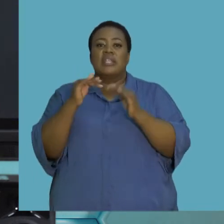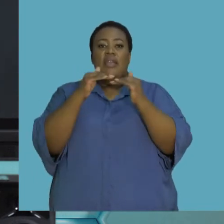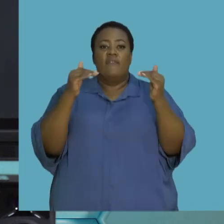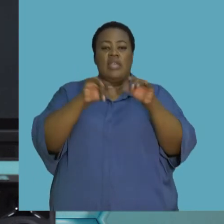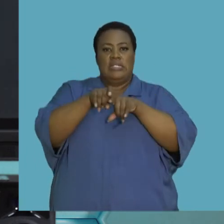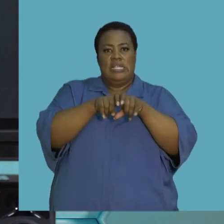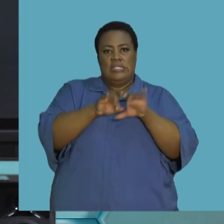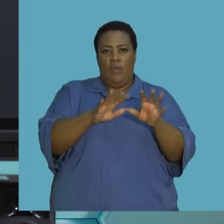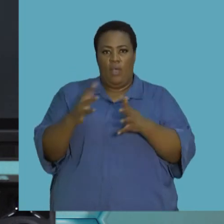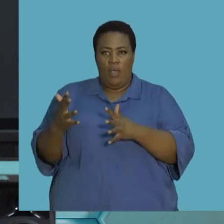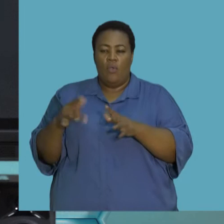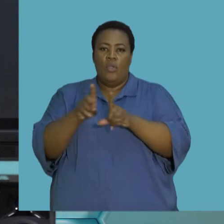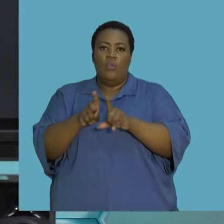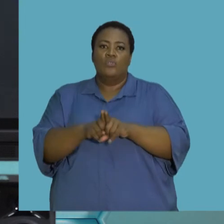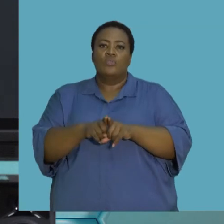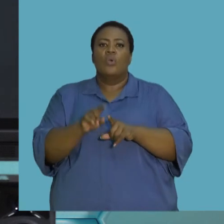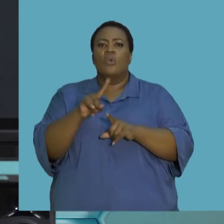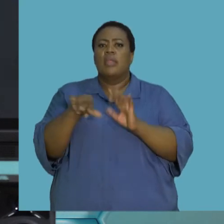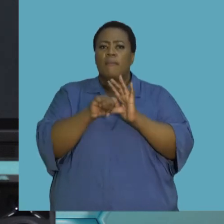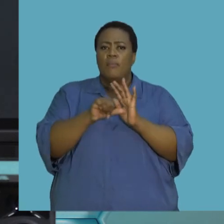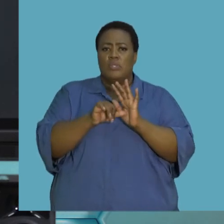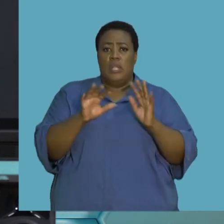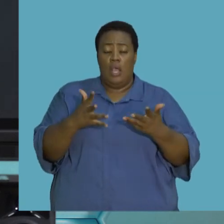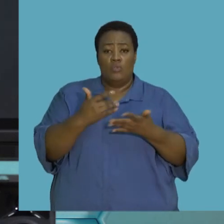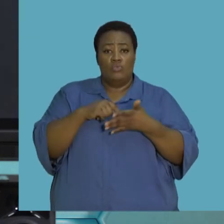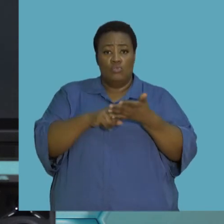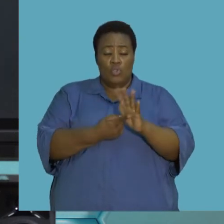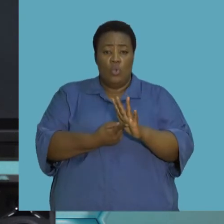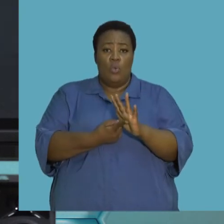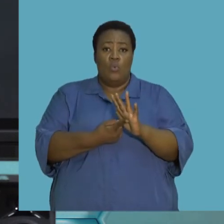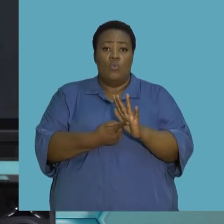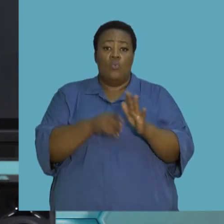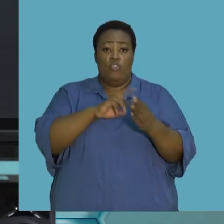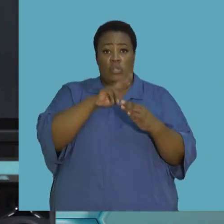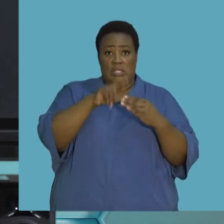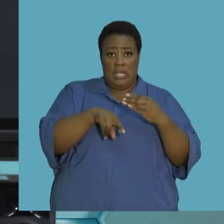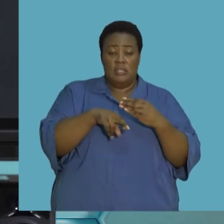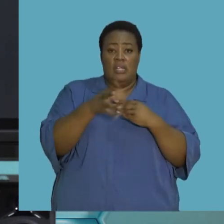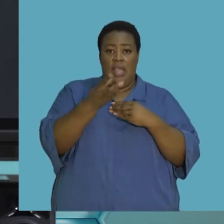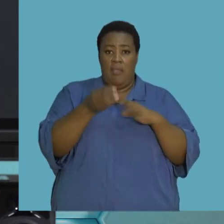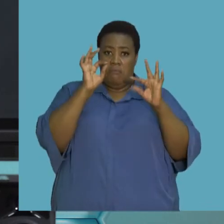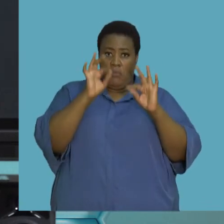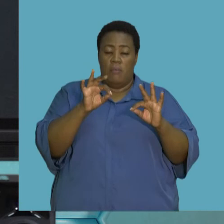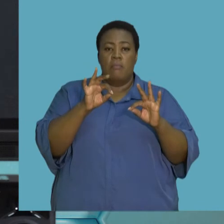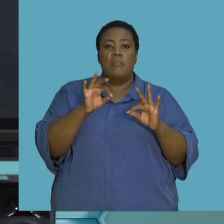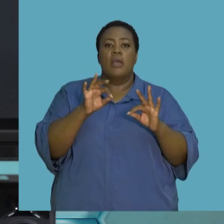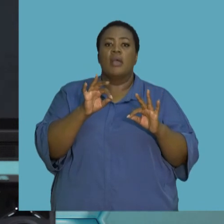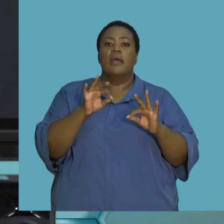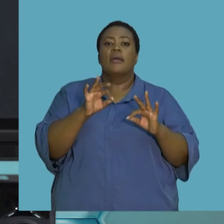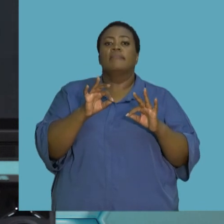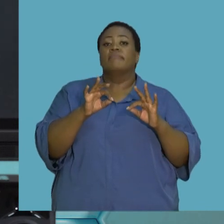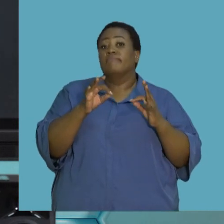fair test is and how reliability and validity are important to ensuring that results at the end